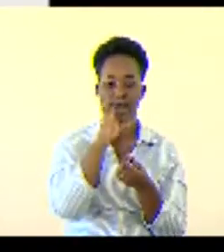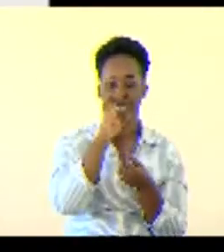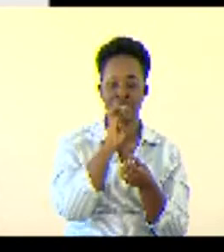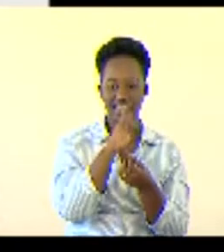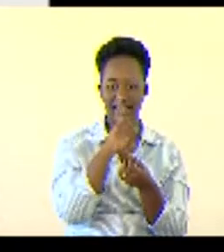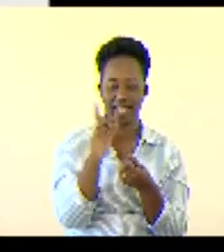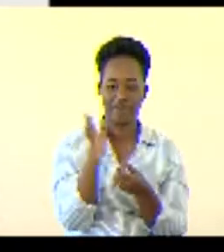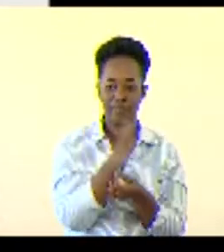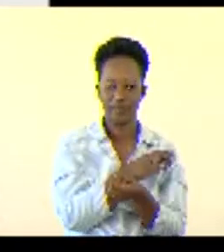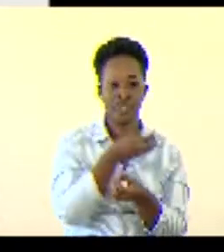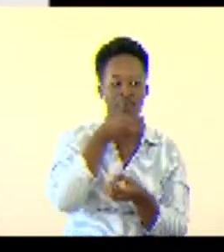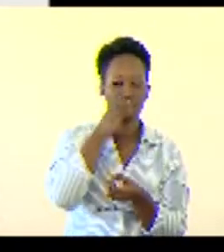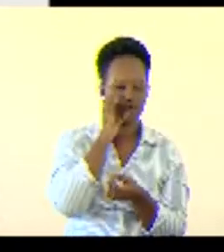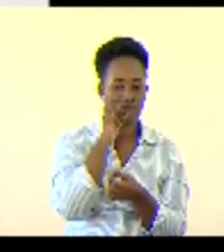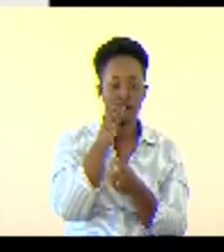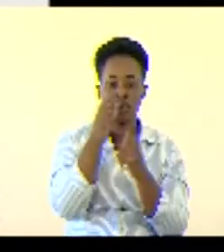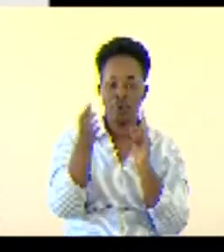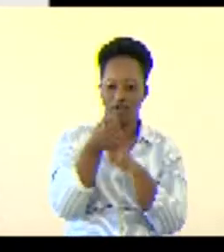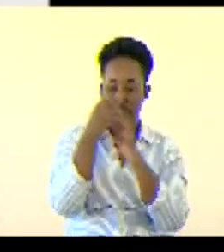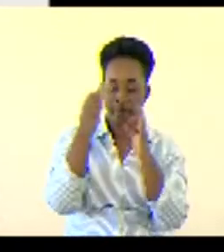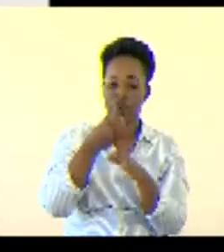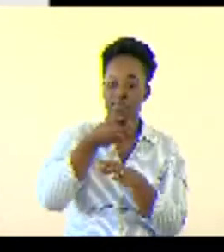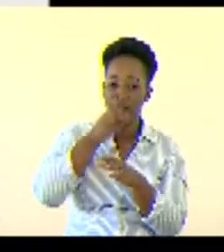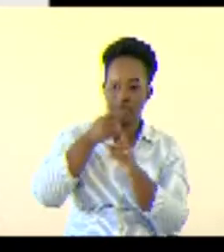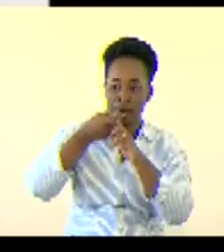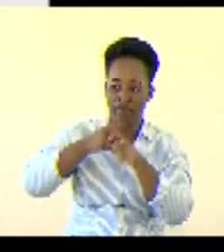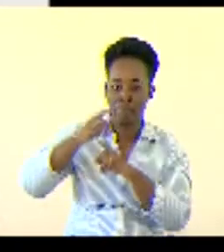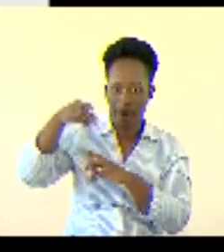drinking, taking liquid substance from outside to inside.